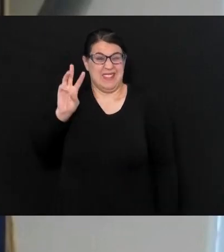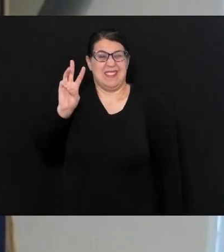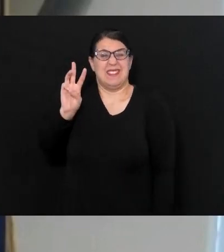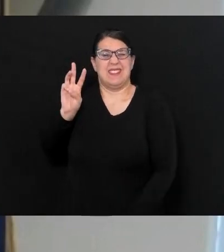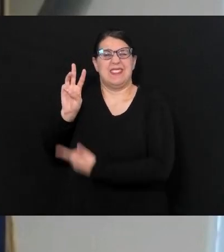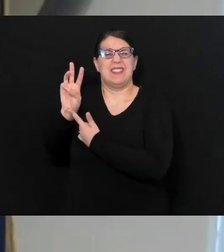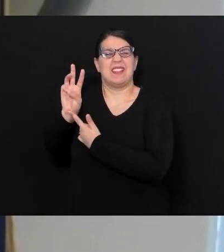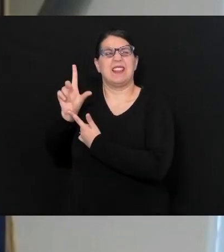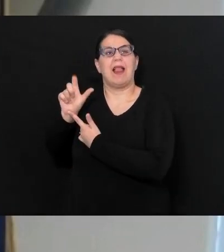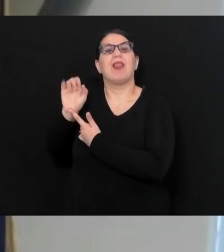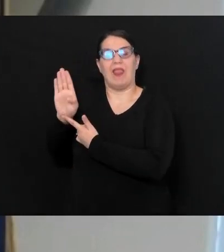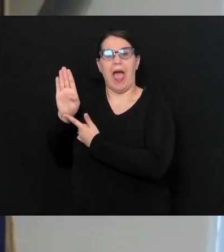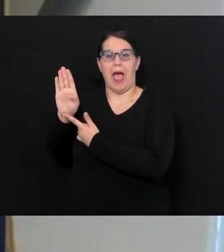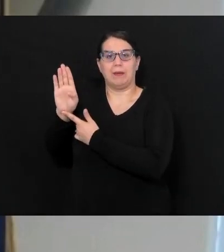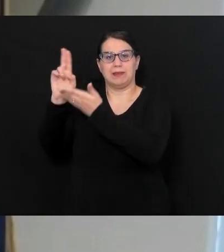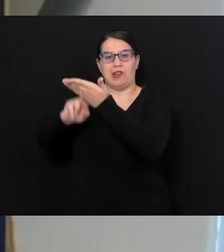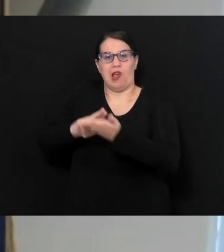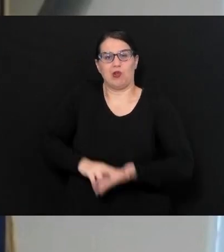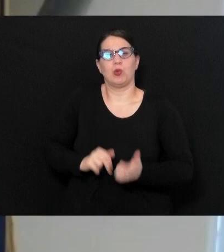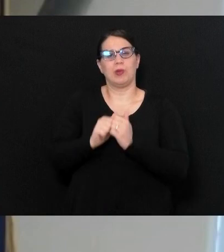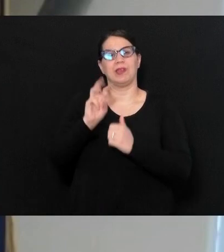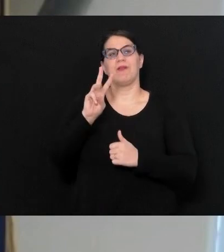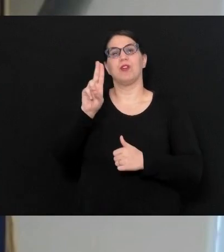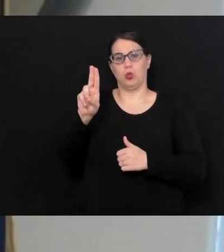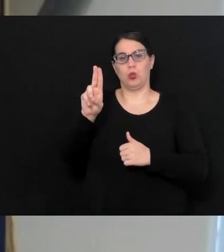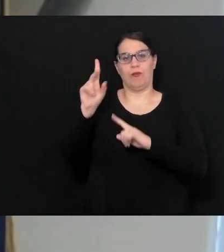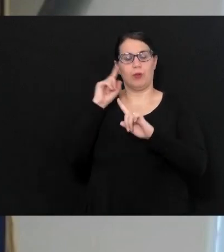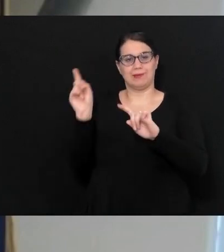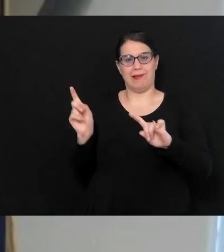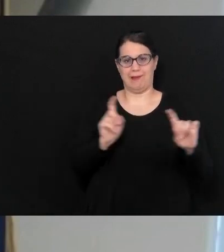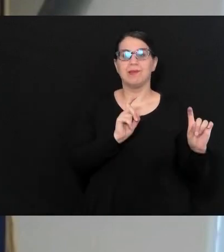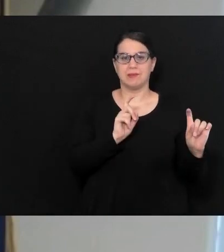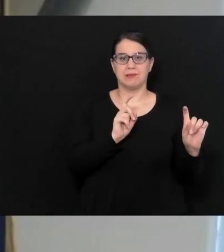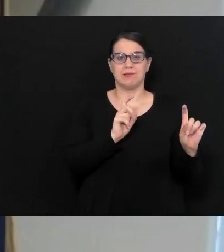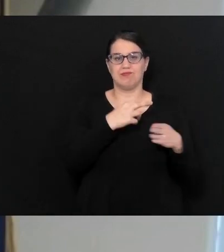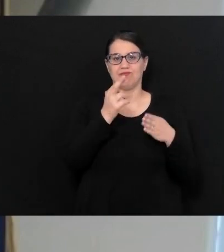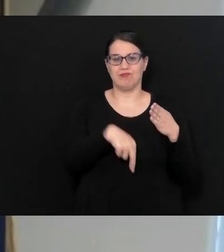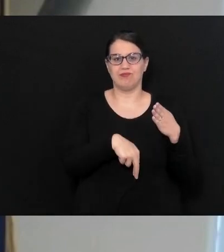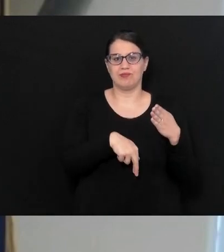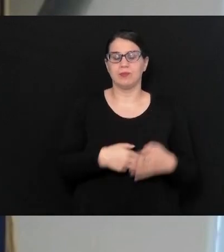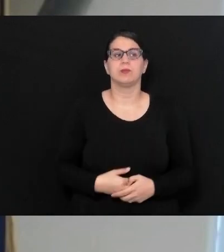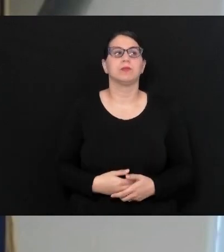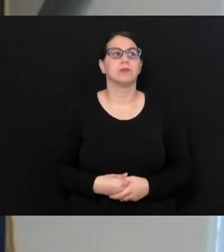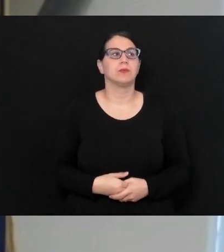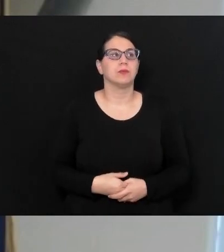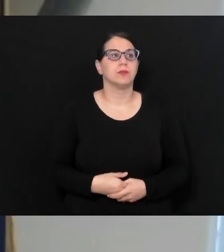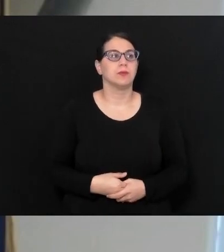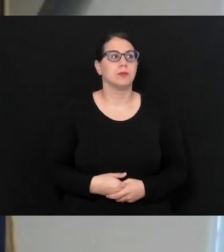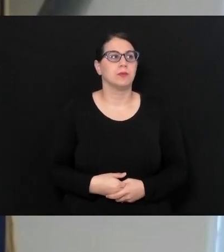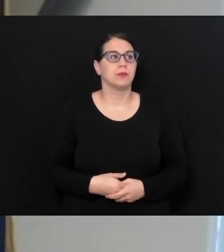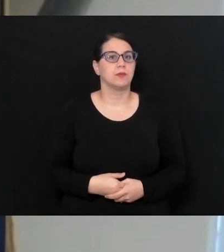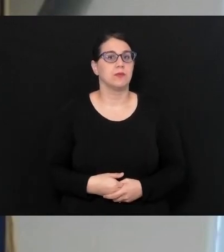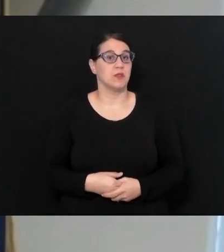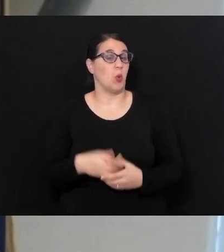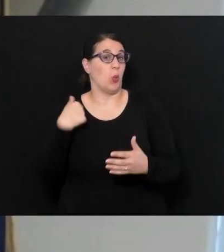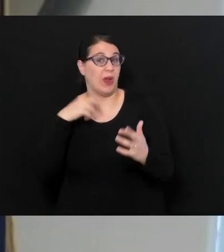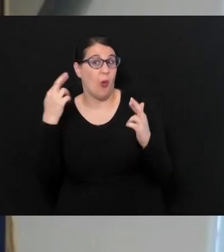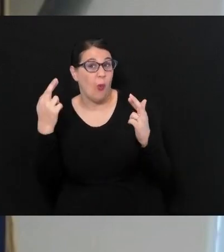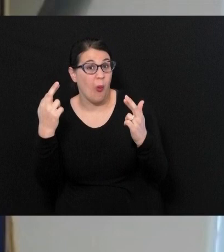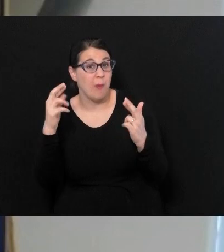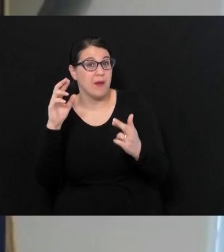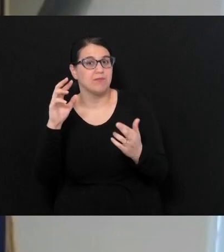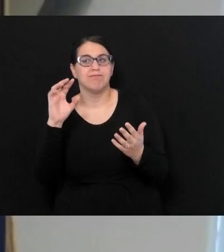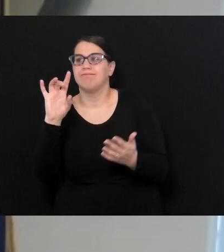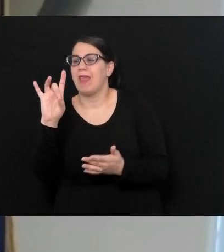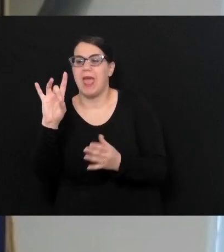with WVU. We are talking to about 8 more for a total of, we hope, about 12